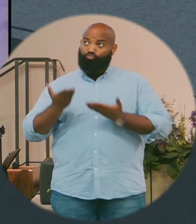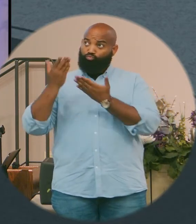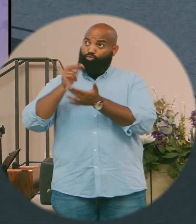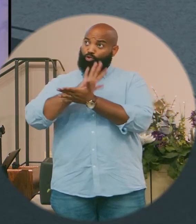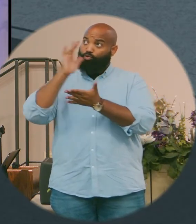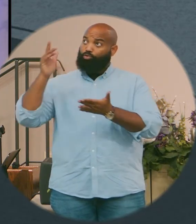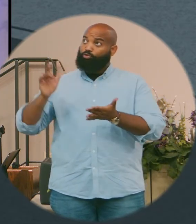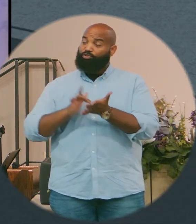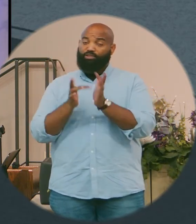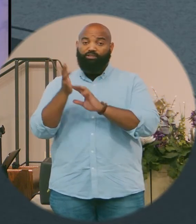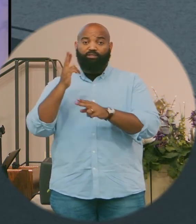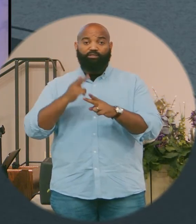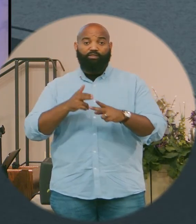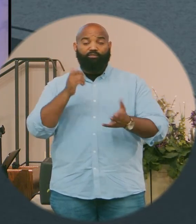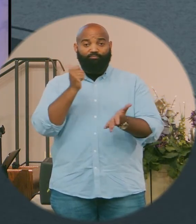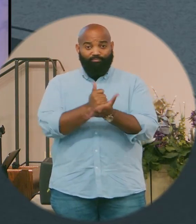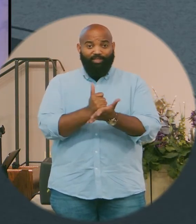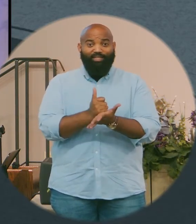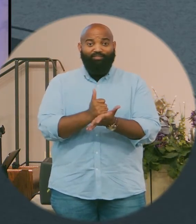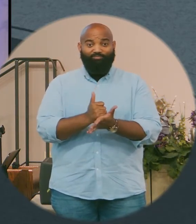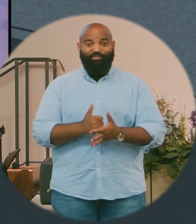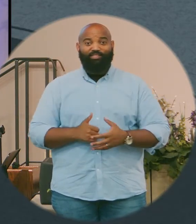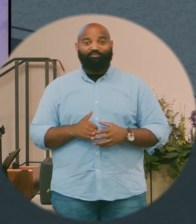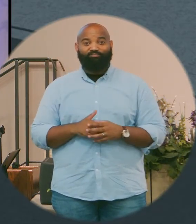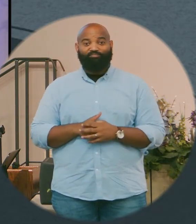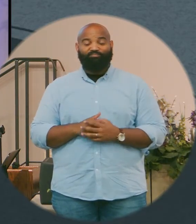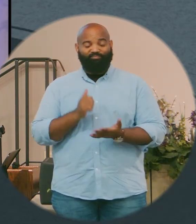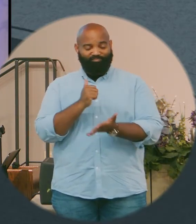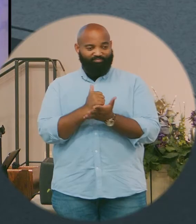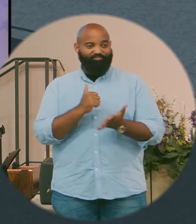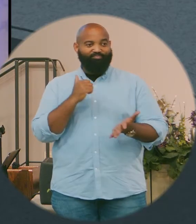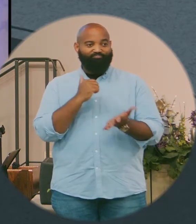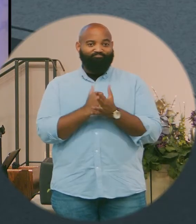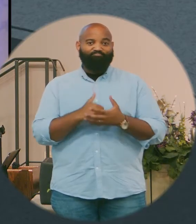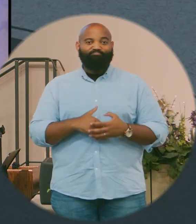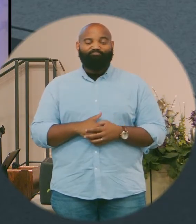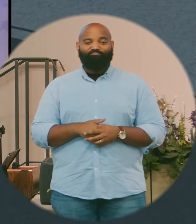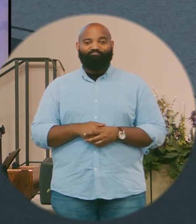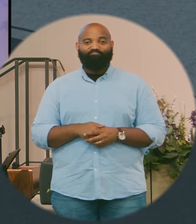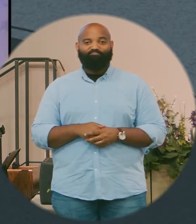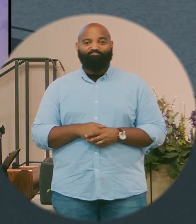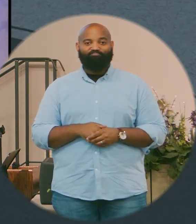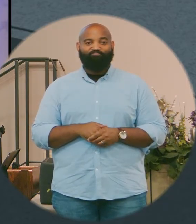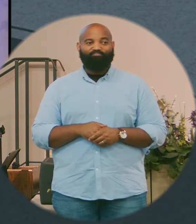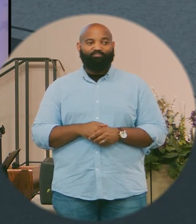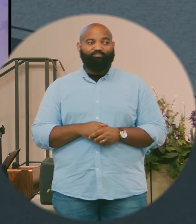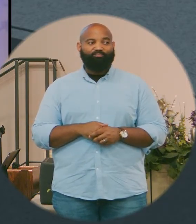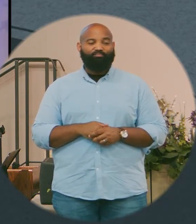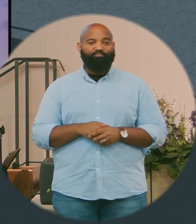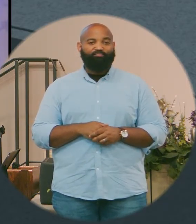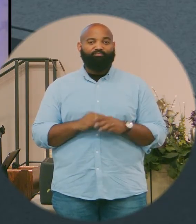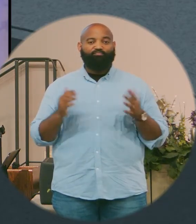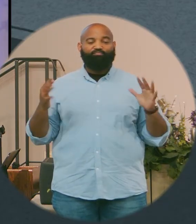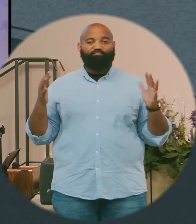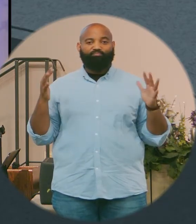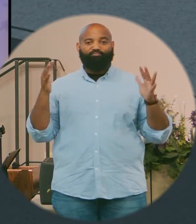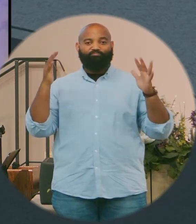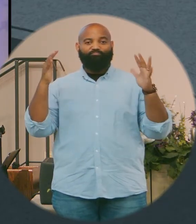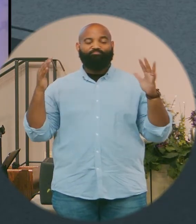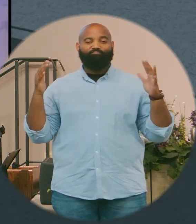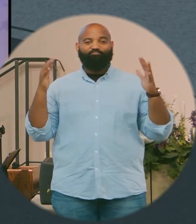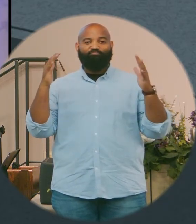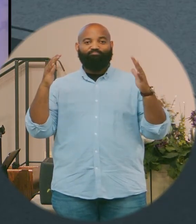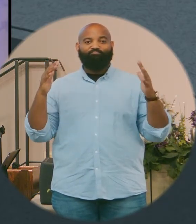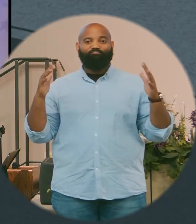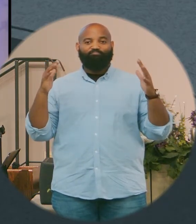glory. In Jesus' name, amen and amen. Put your hands together if you're